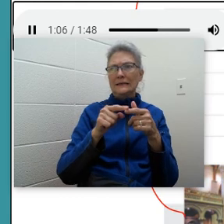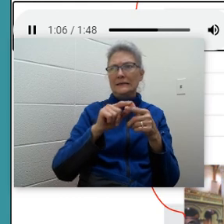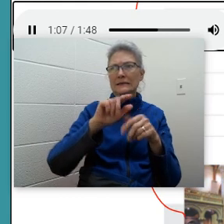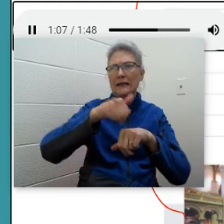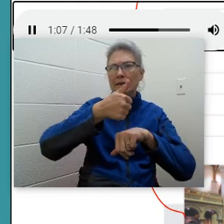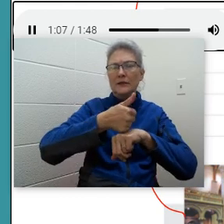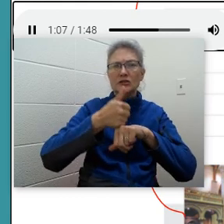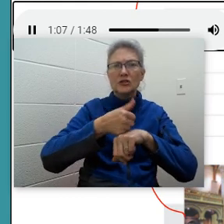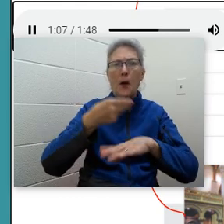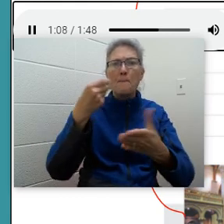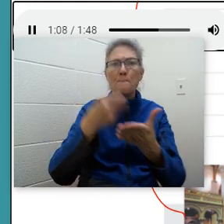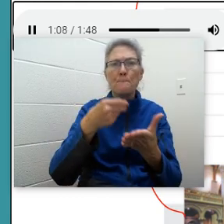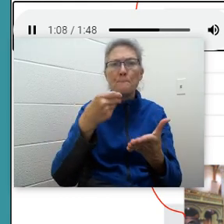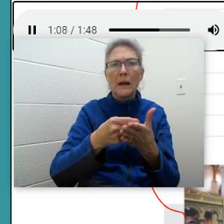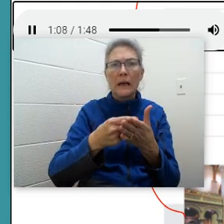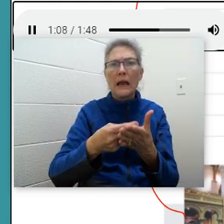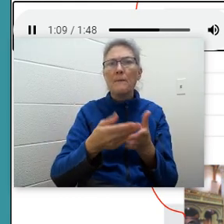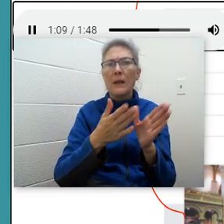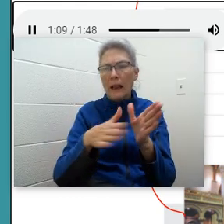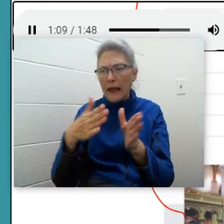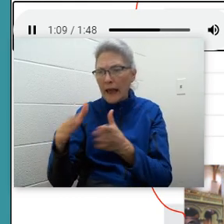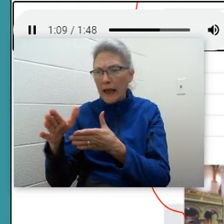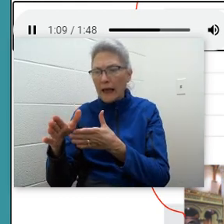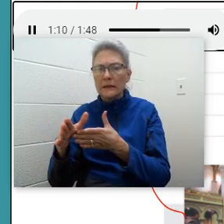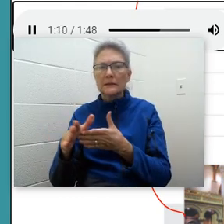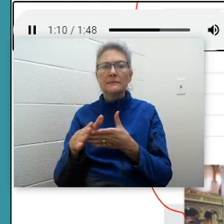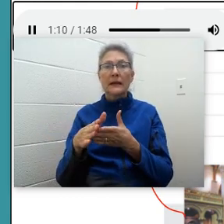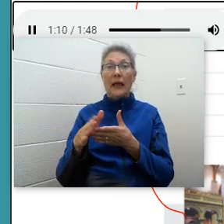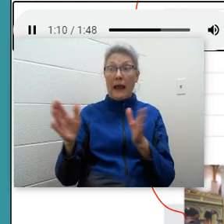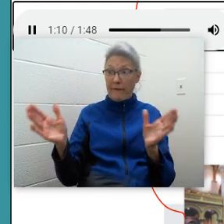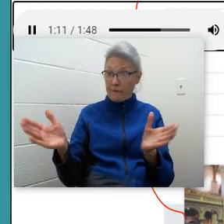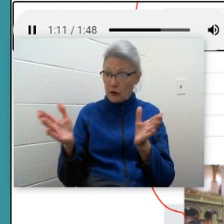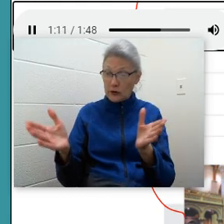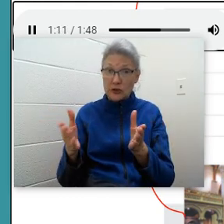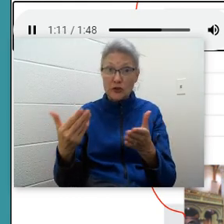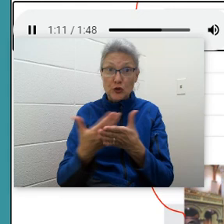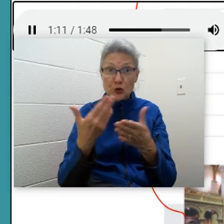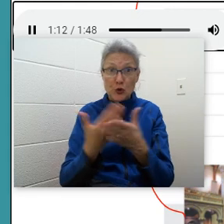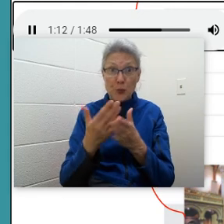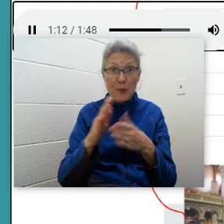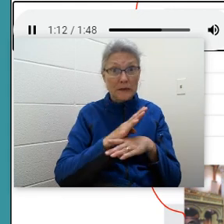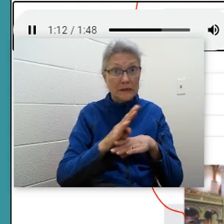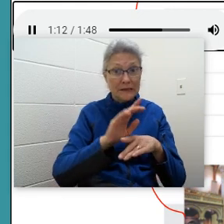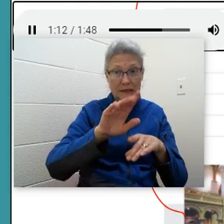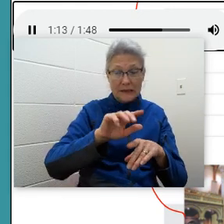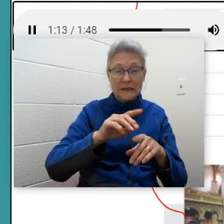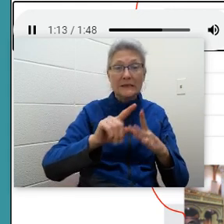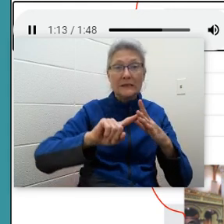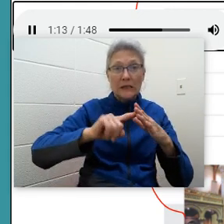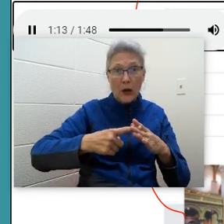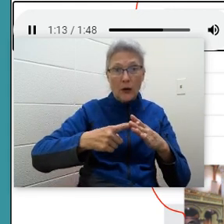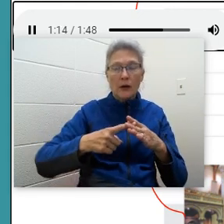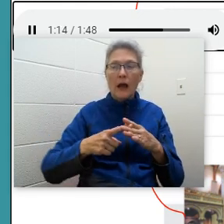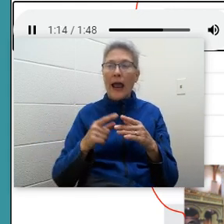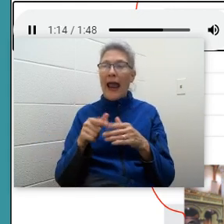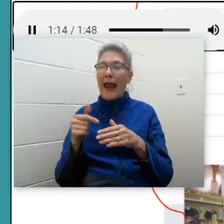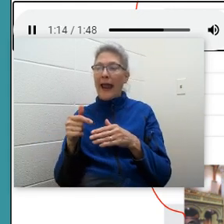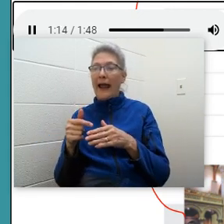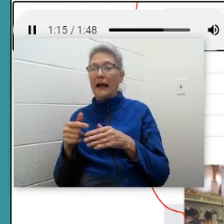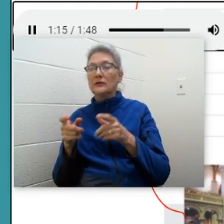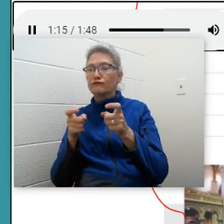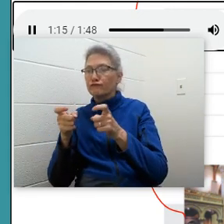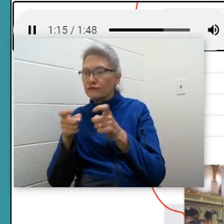budget, attracts new businesses, and appoints officials to state agencies that work to improve life for